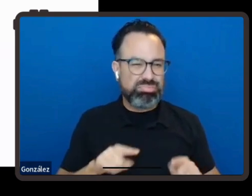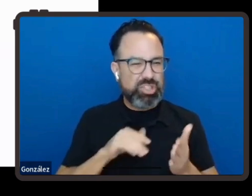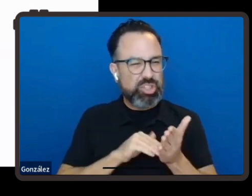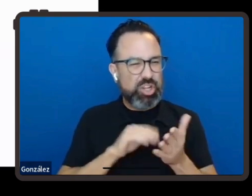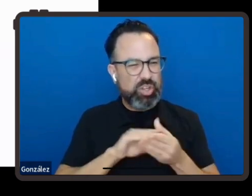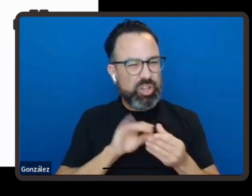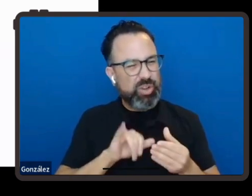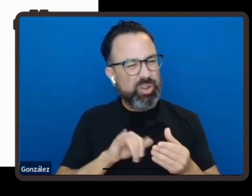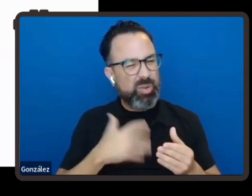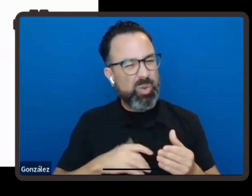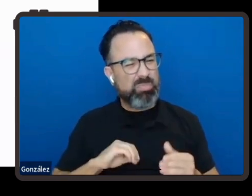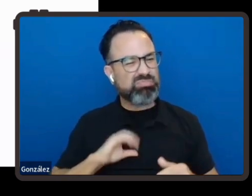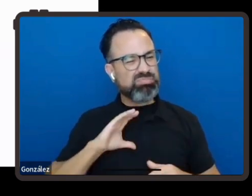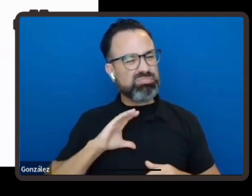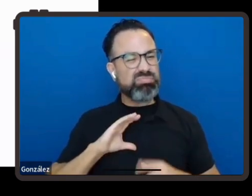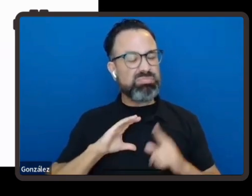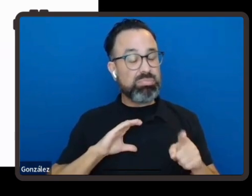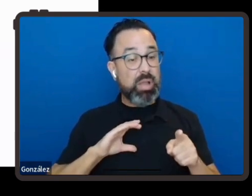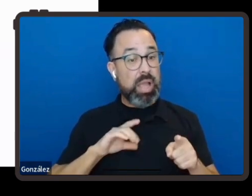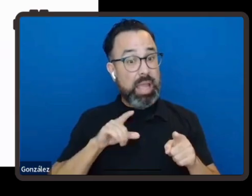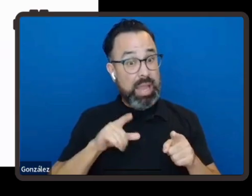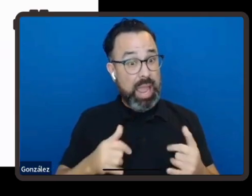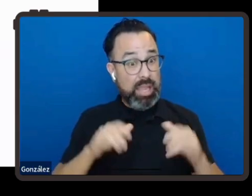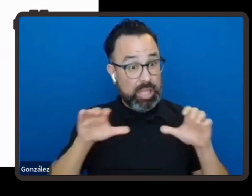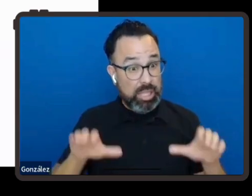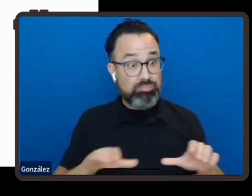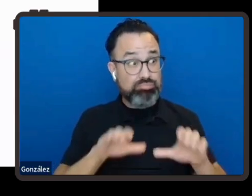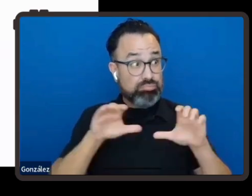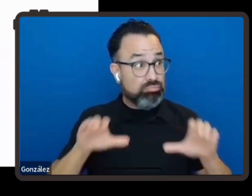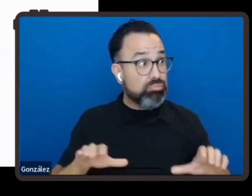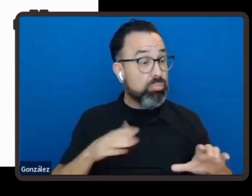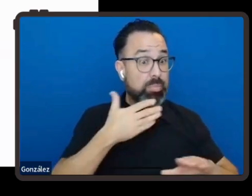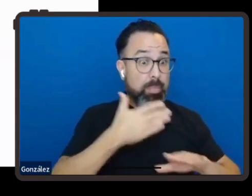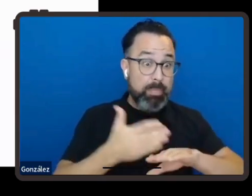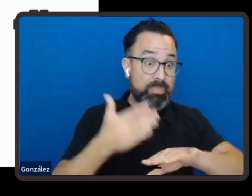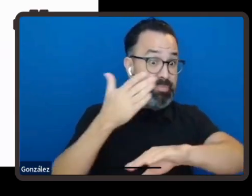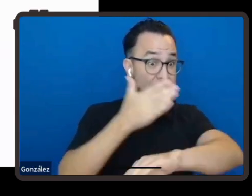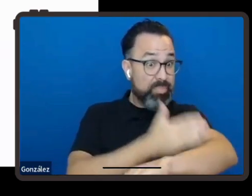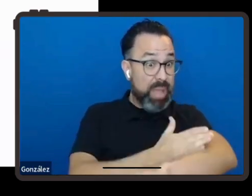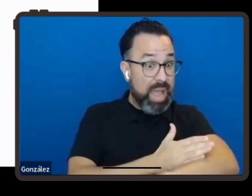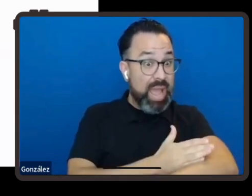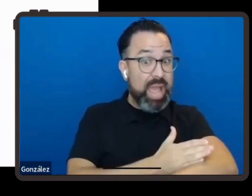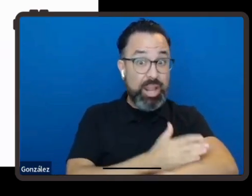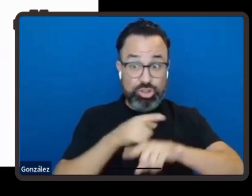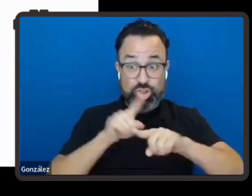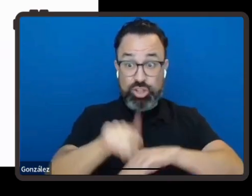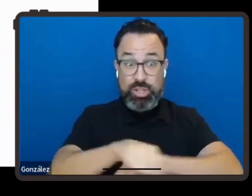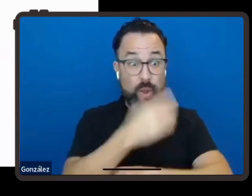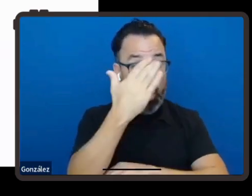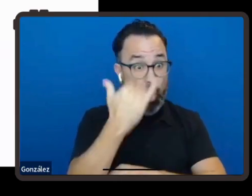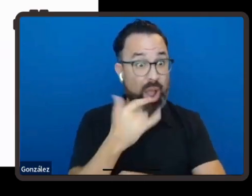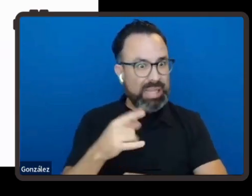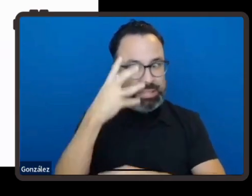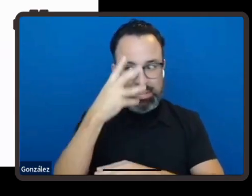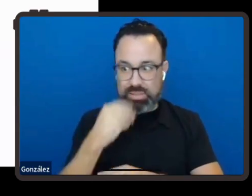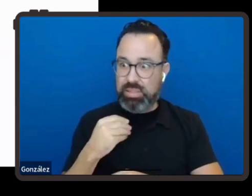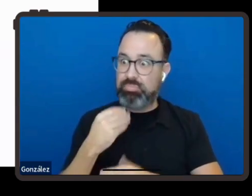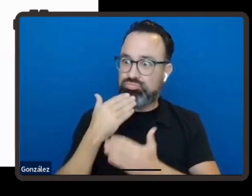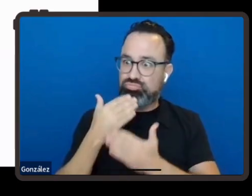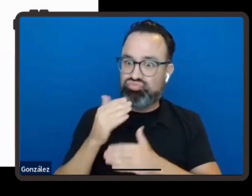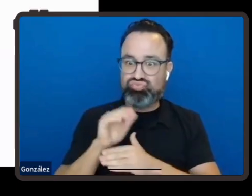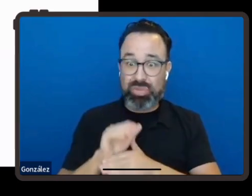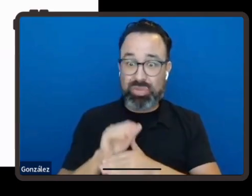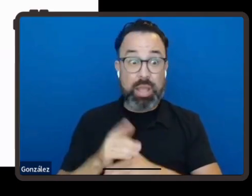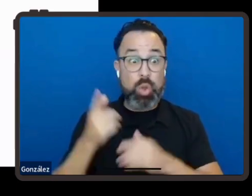because he's sleeping at night. Bad sleep at night affects you during the day, affects everything, affects your whole